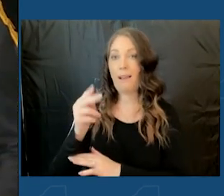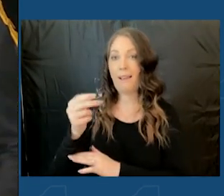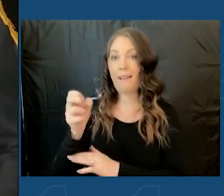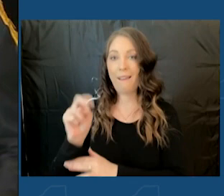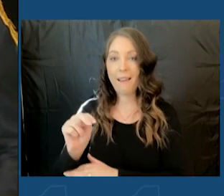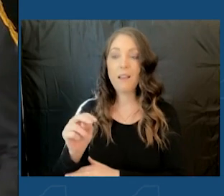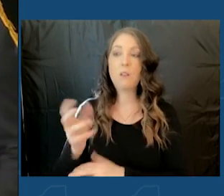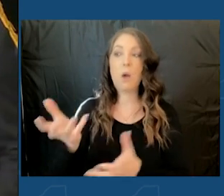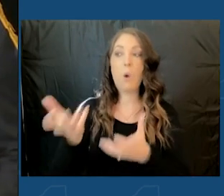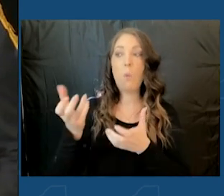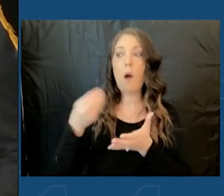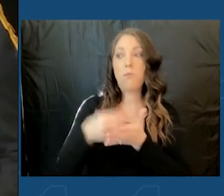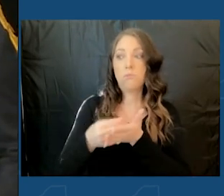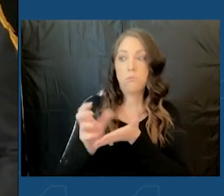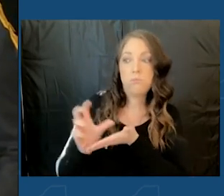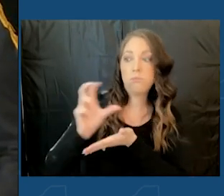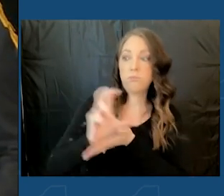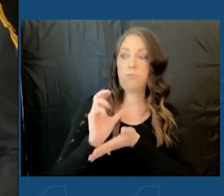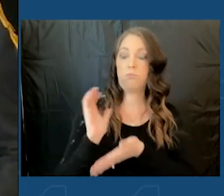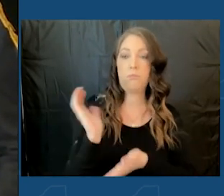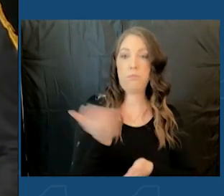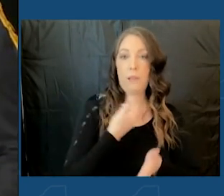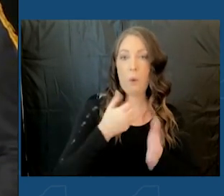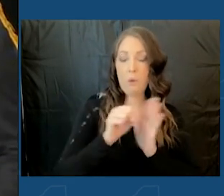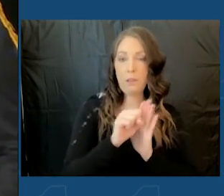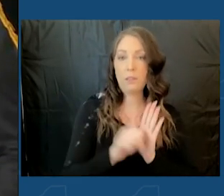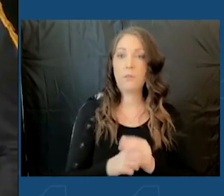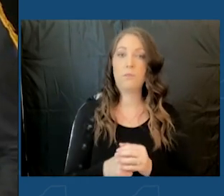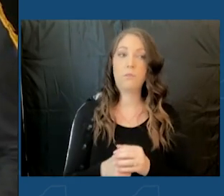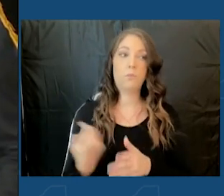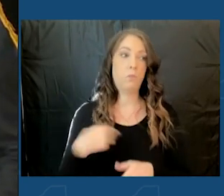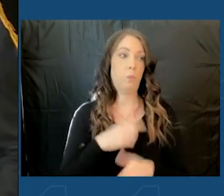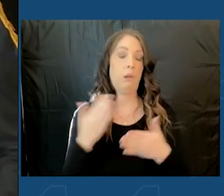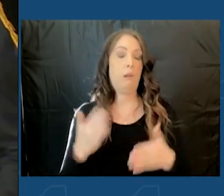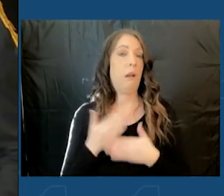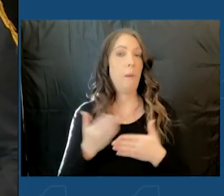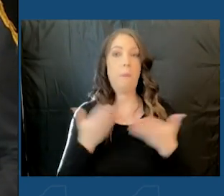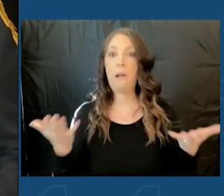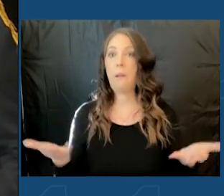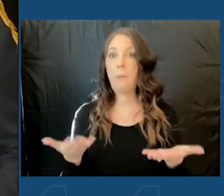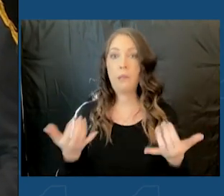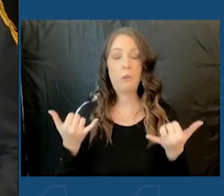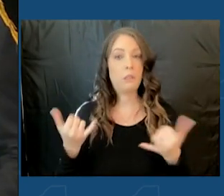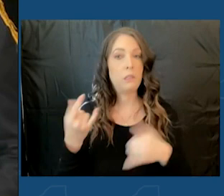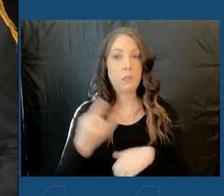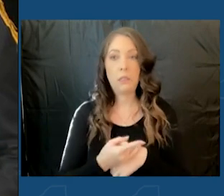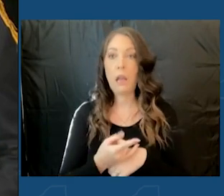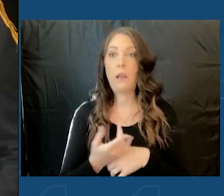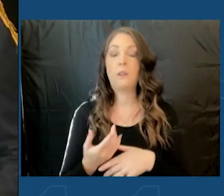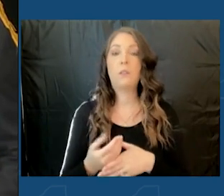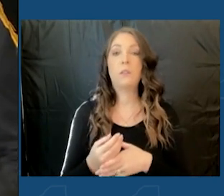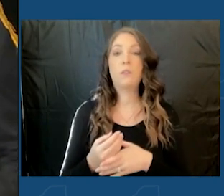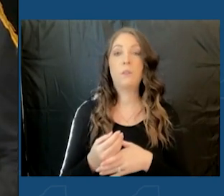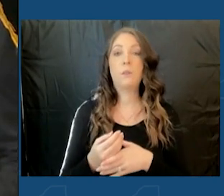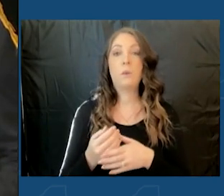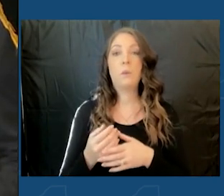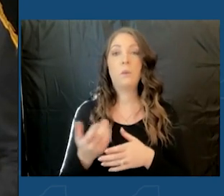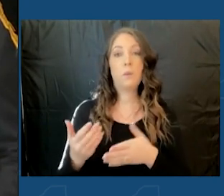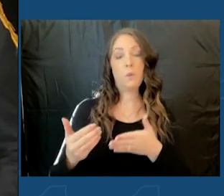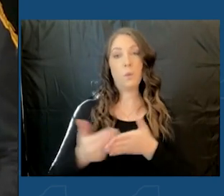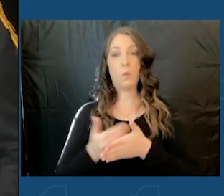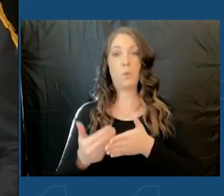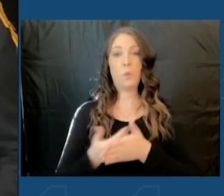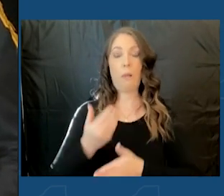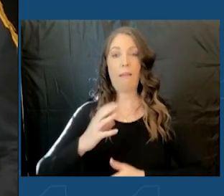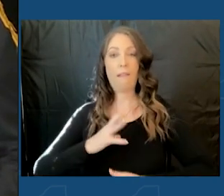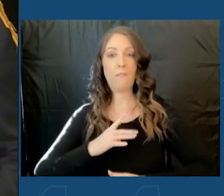state. So I'm always proud of that. We are absolutely delighted to be joined here by the newly official, the